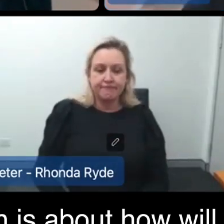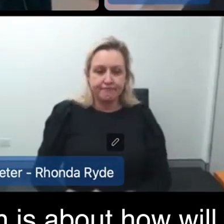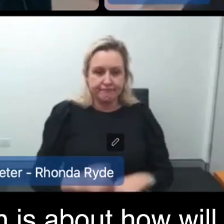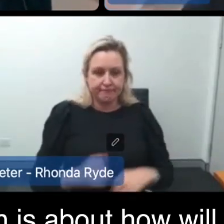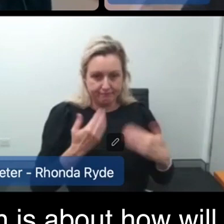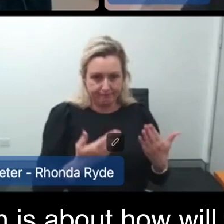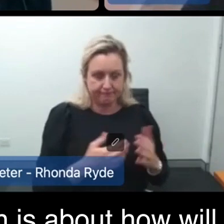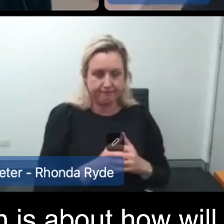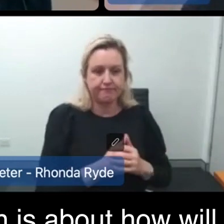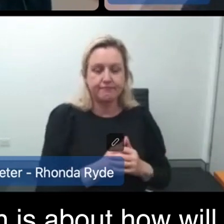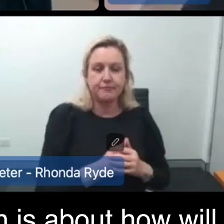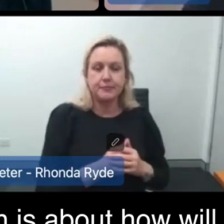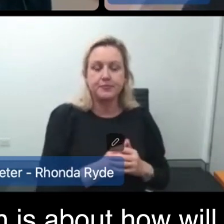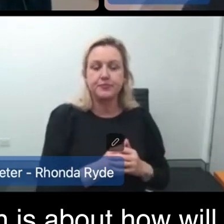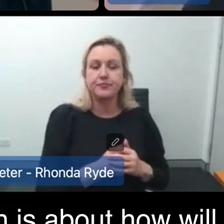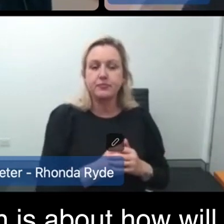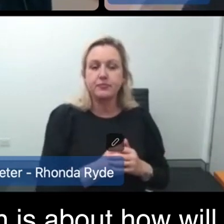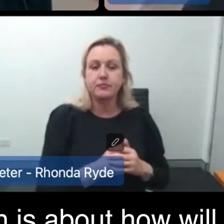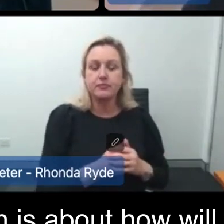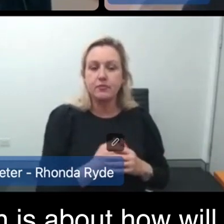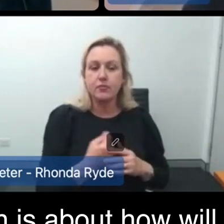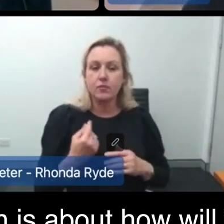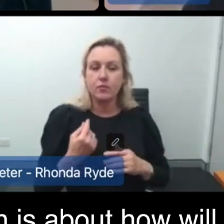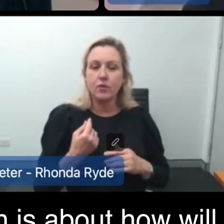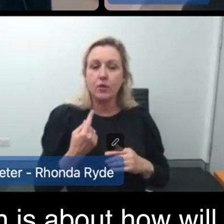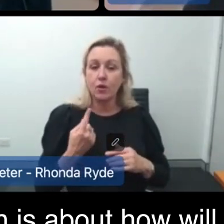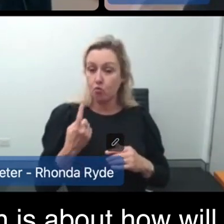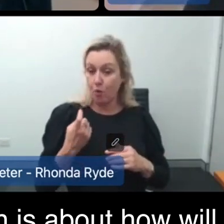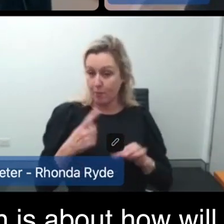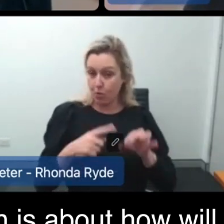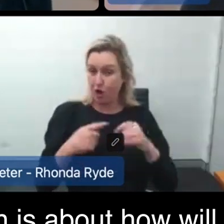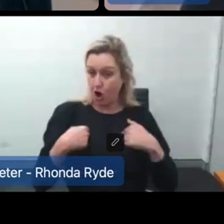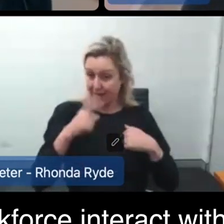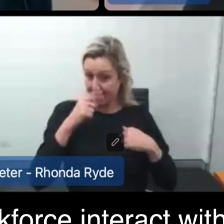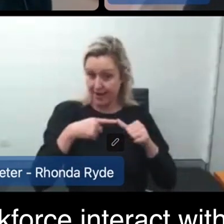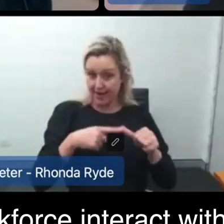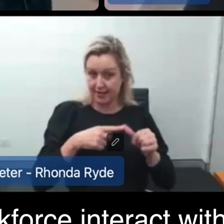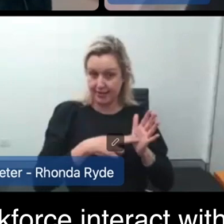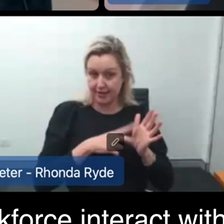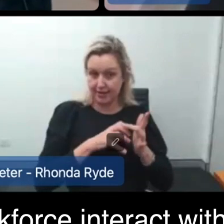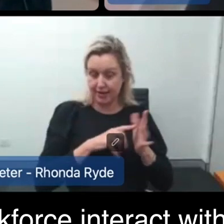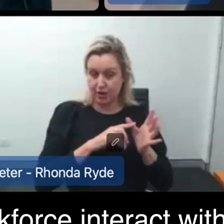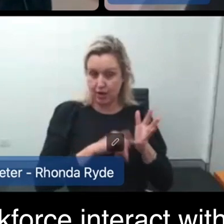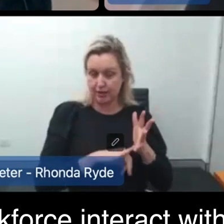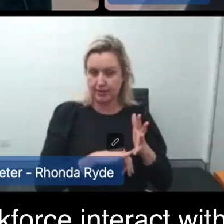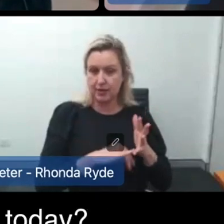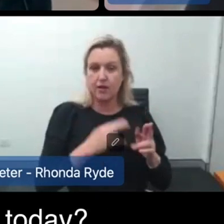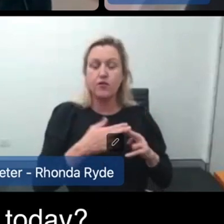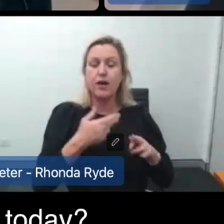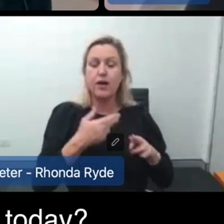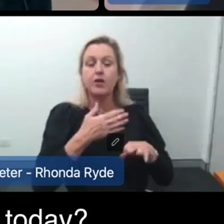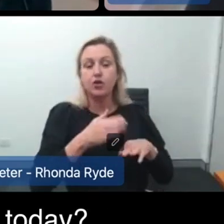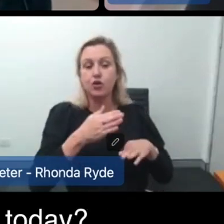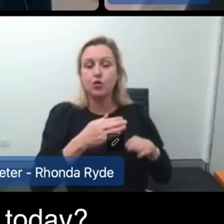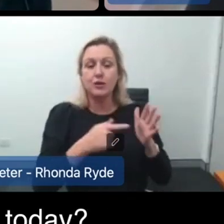There's one you didn't ask. Well, there's one I might handle, which is about how will the newly announced aged care task force interact with the